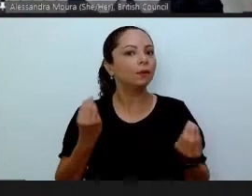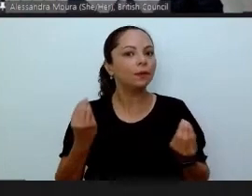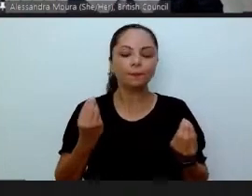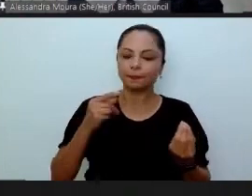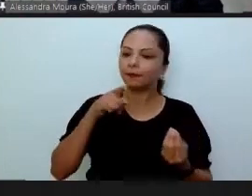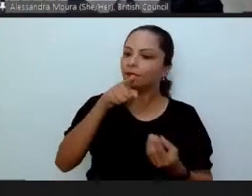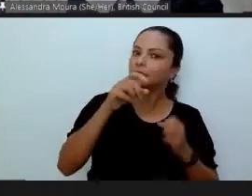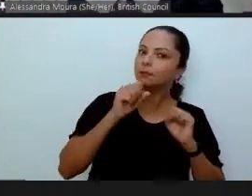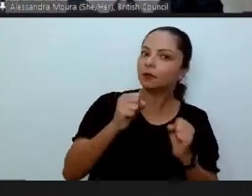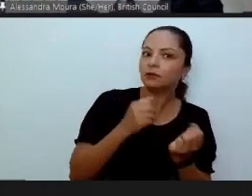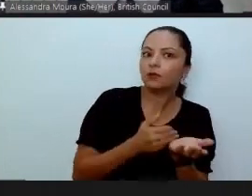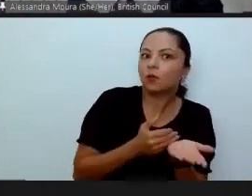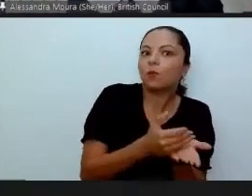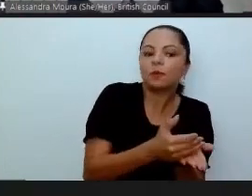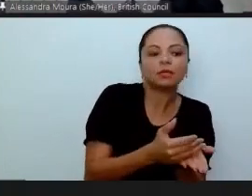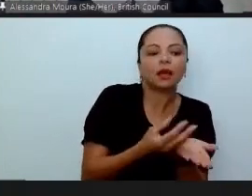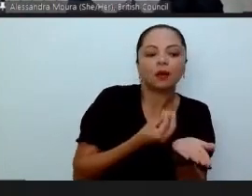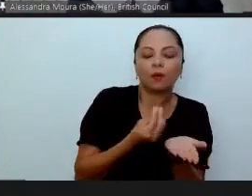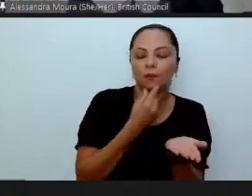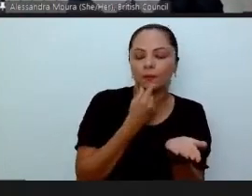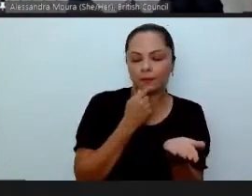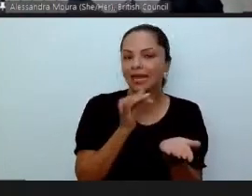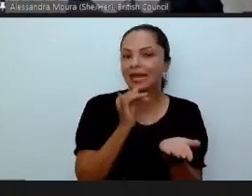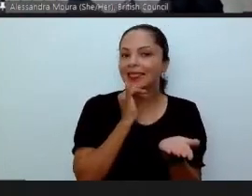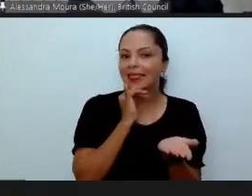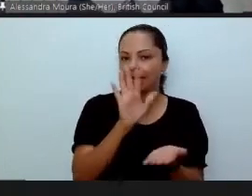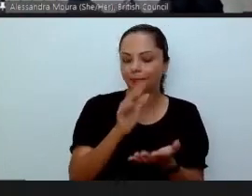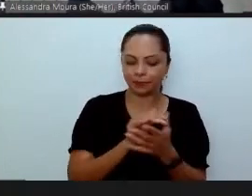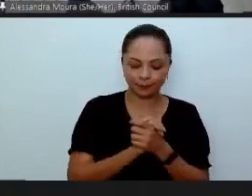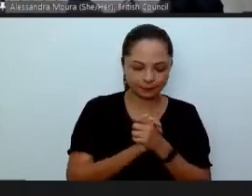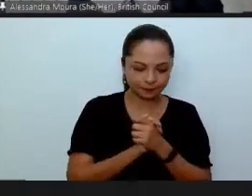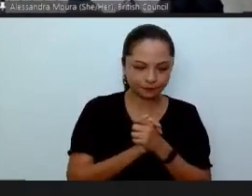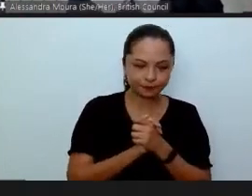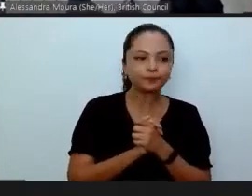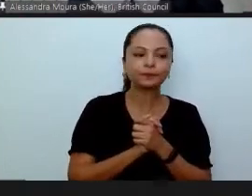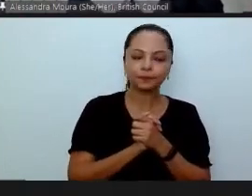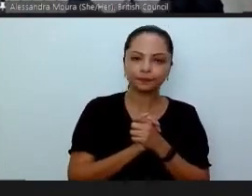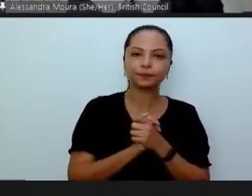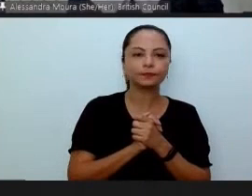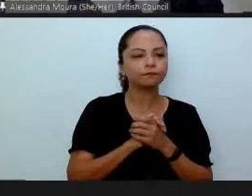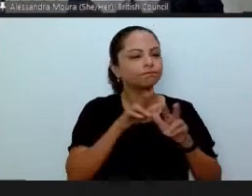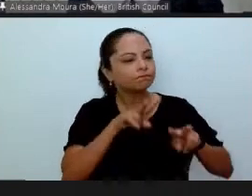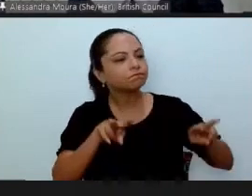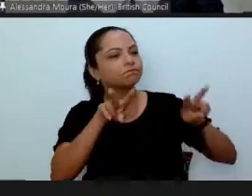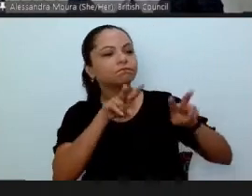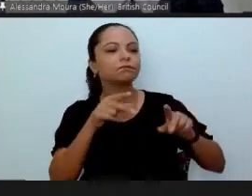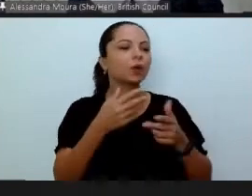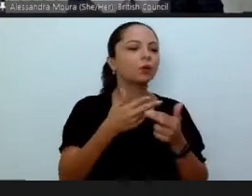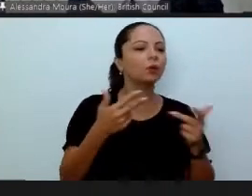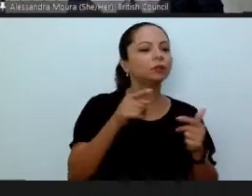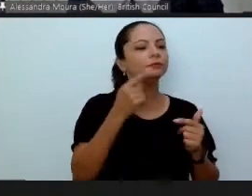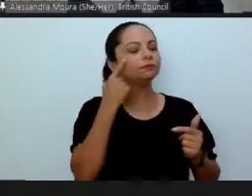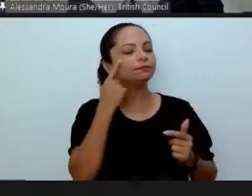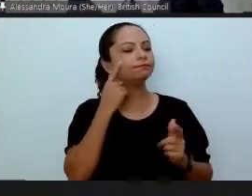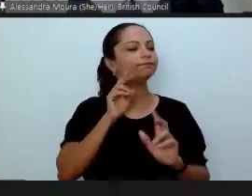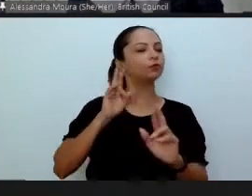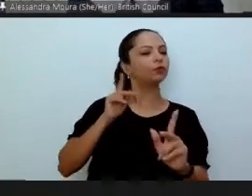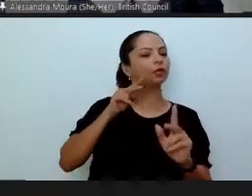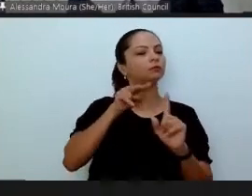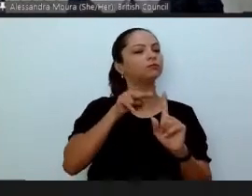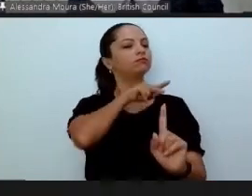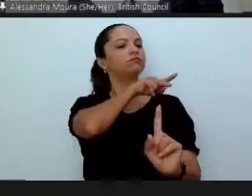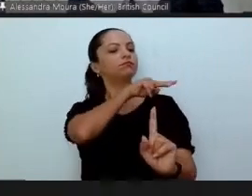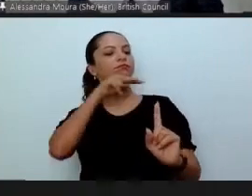Noticing, seeing familiar things in different ways. So be open to trying to pick up information about what's happening in your classroom when you're